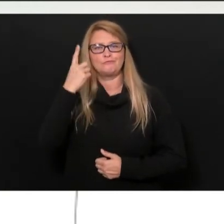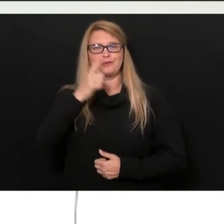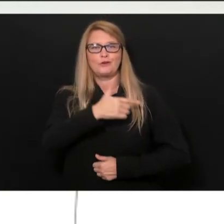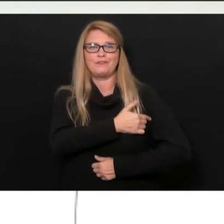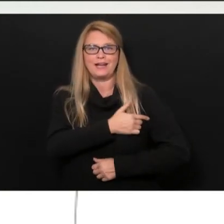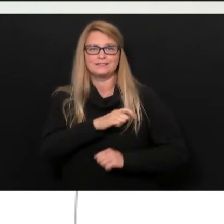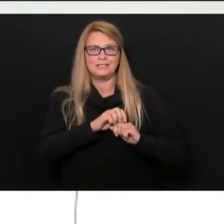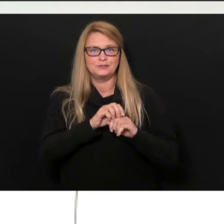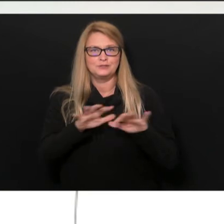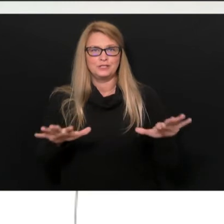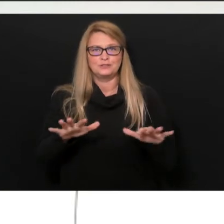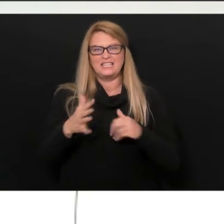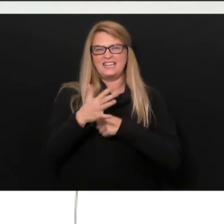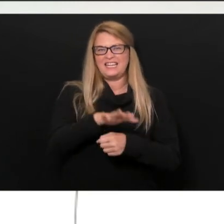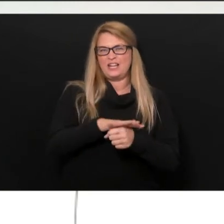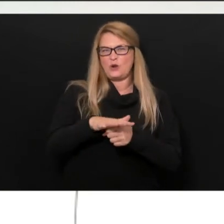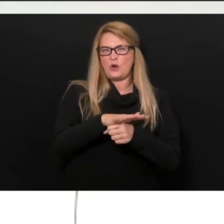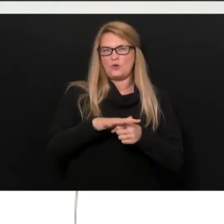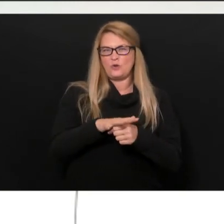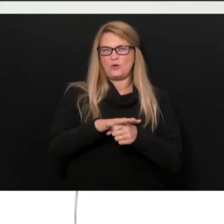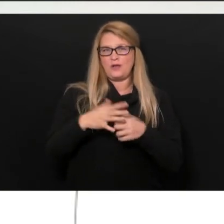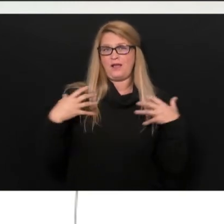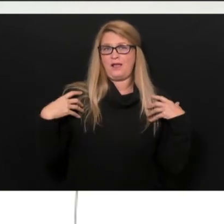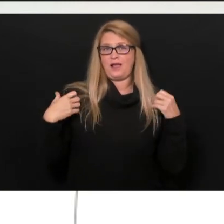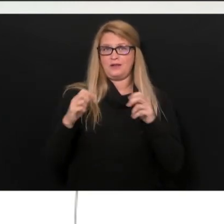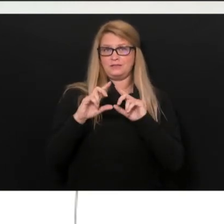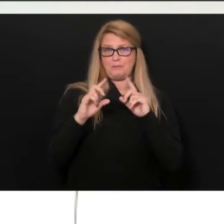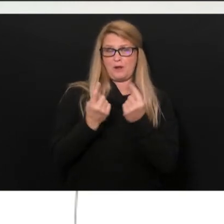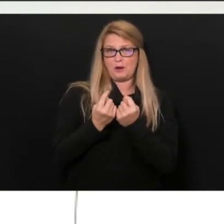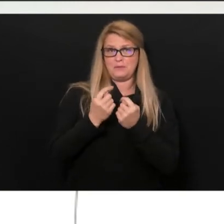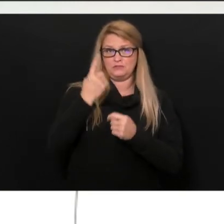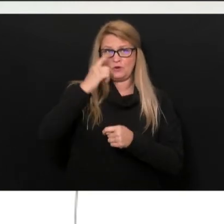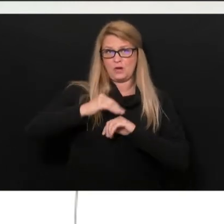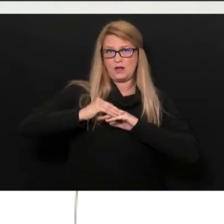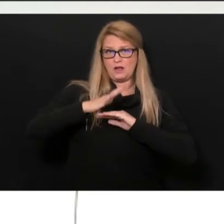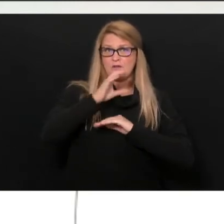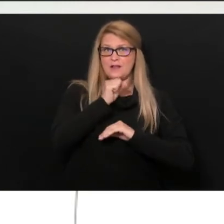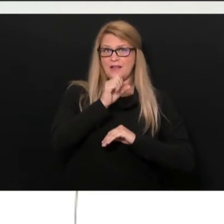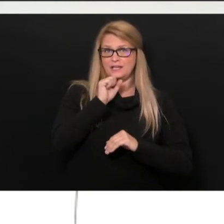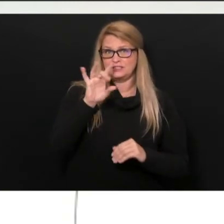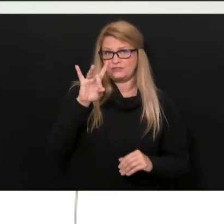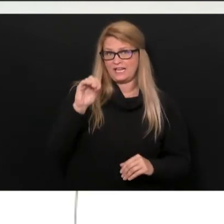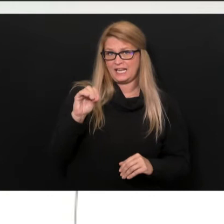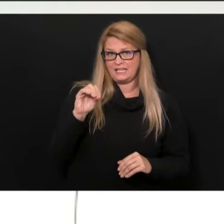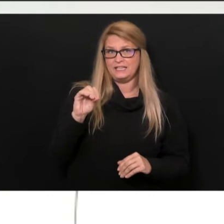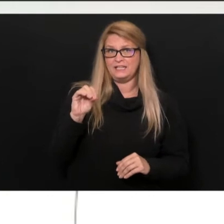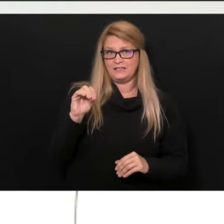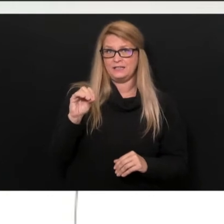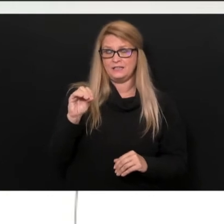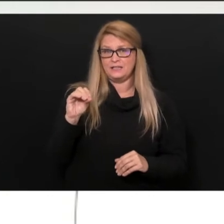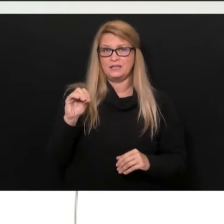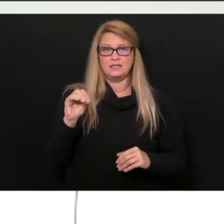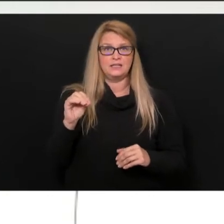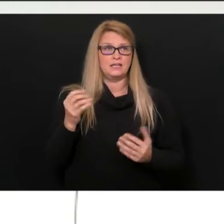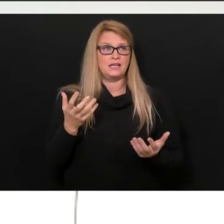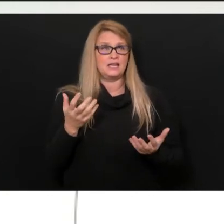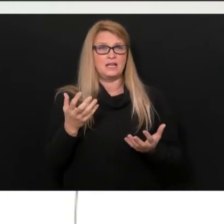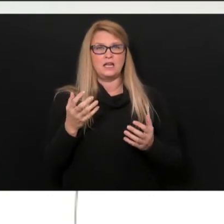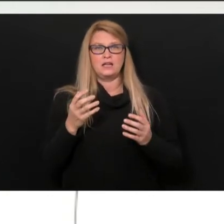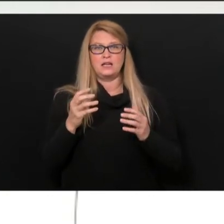county health departments in regards to vaccinating residents 80 years old and older. But how are the